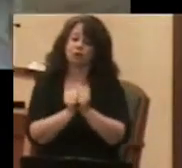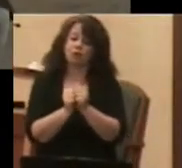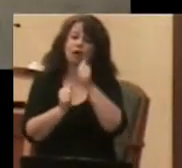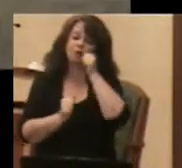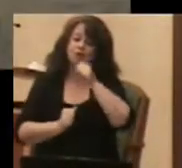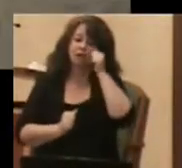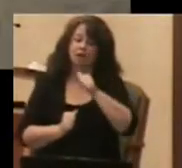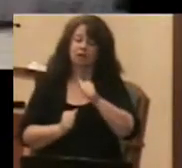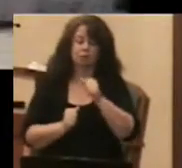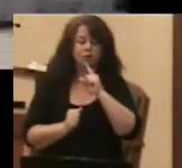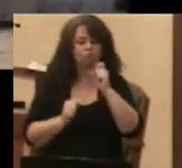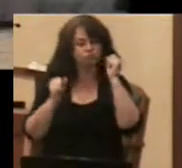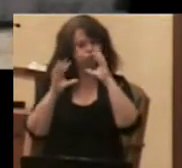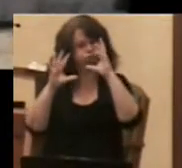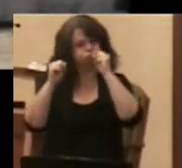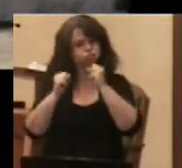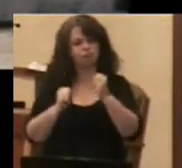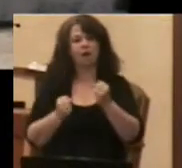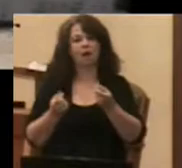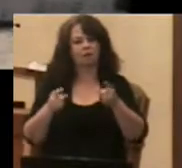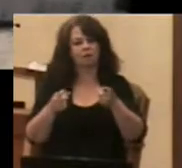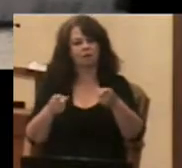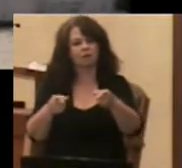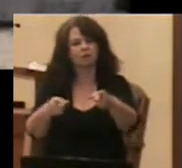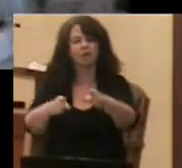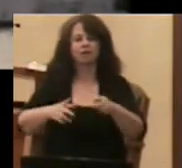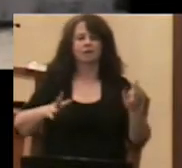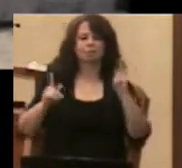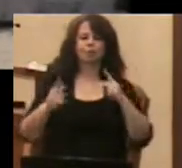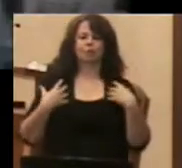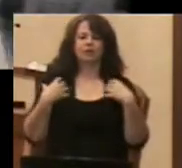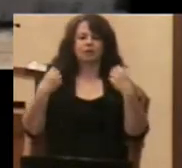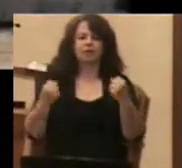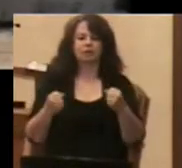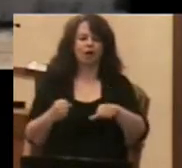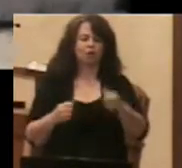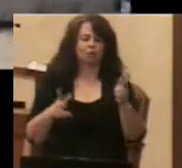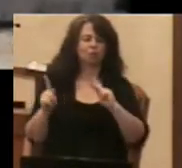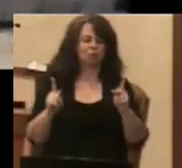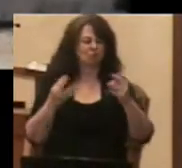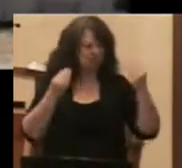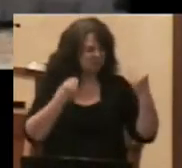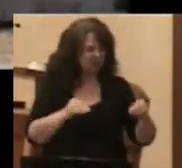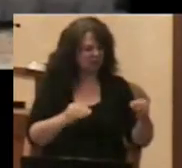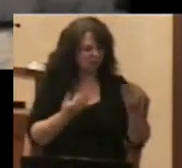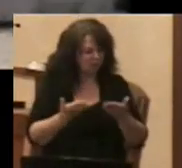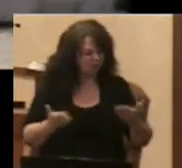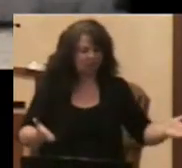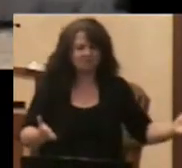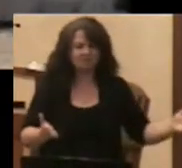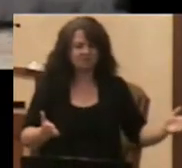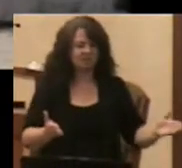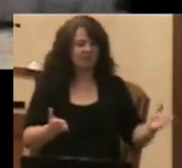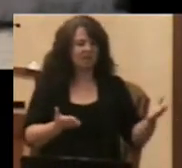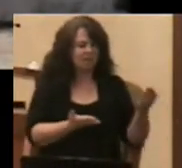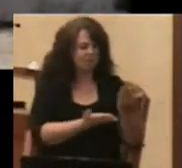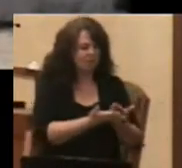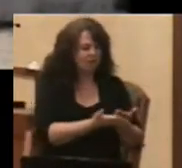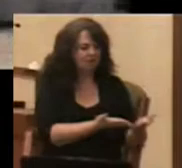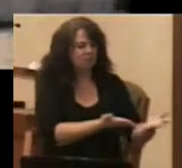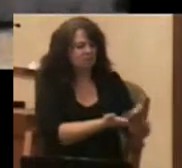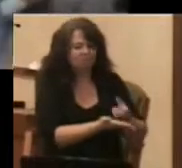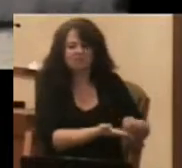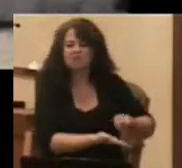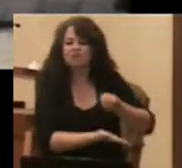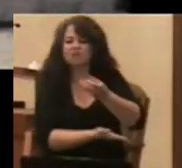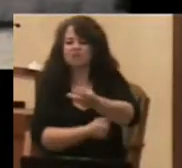things continued to happen. People were being healed. Others were selling their possessions and giving their money to the poor. The